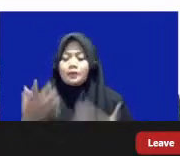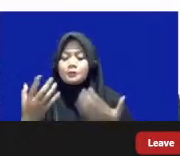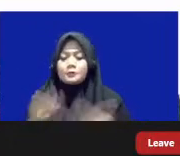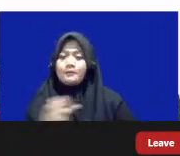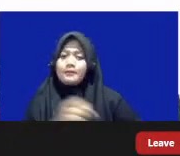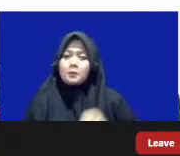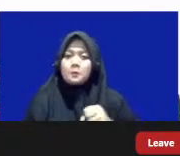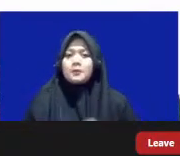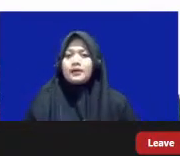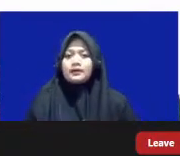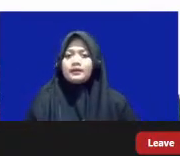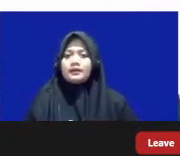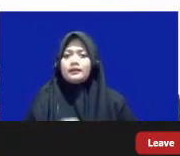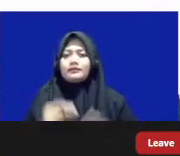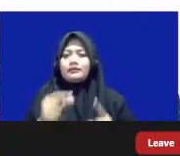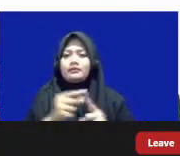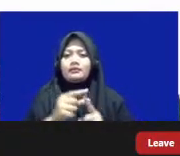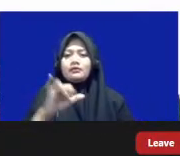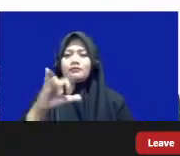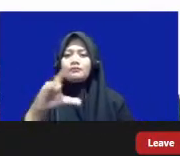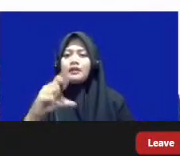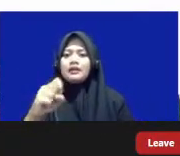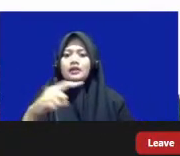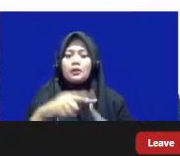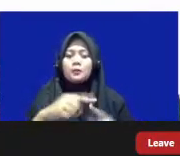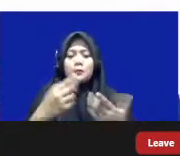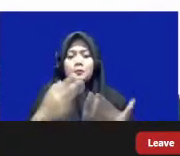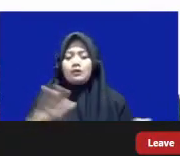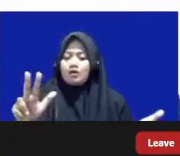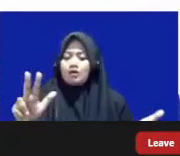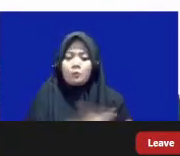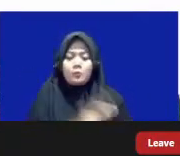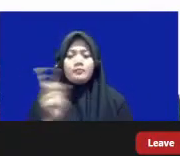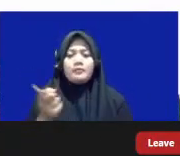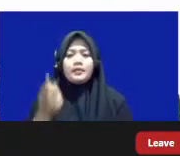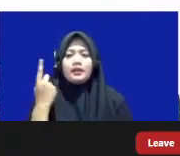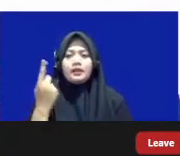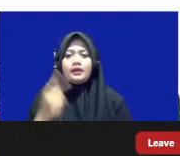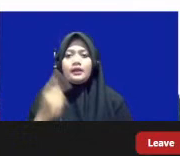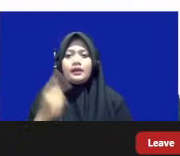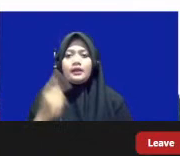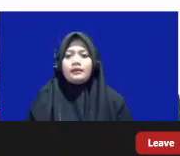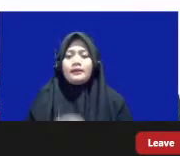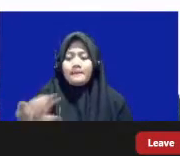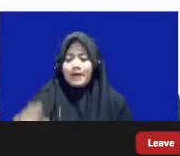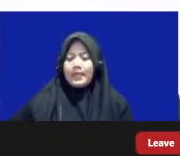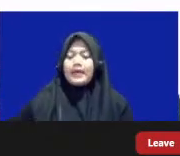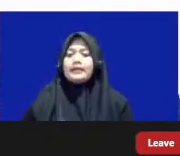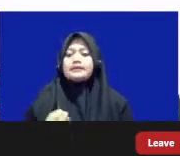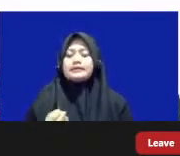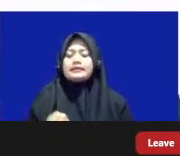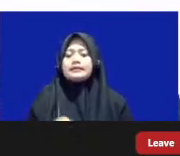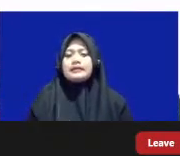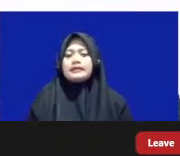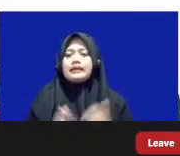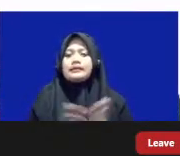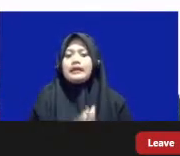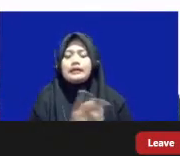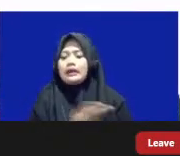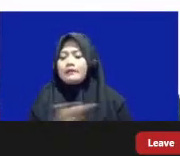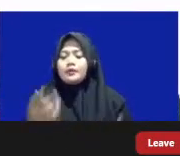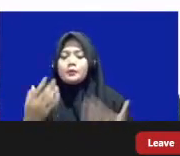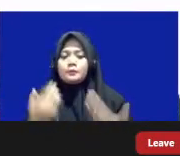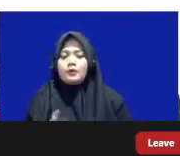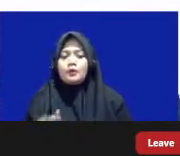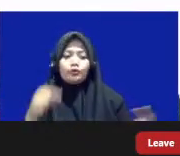was selected for the global pilot by UN OCHA and accomplished a significant result in